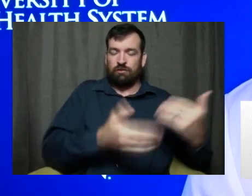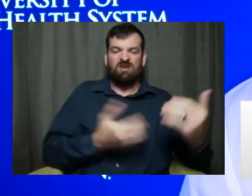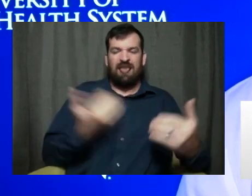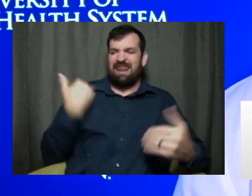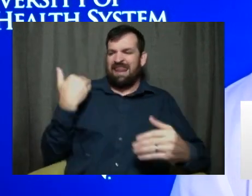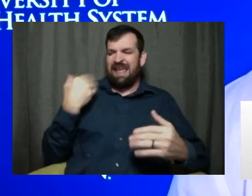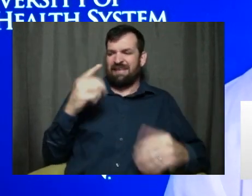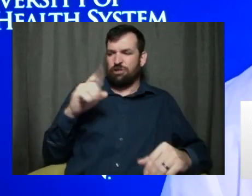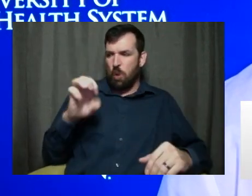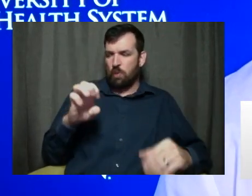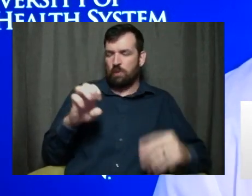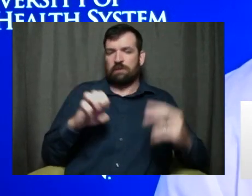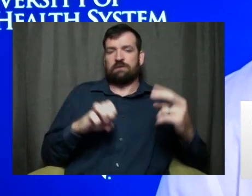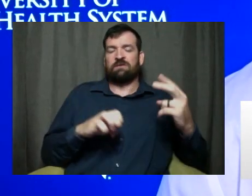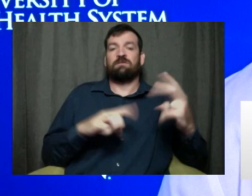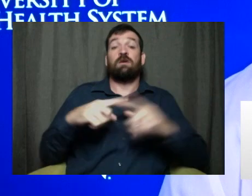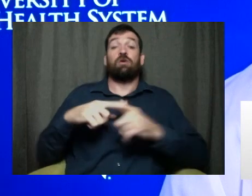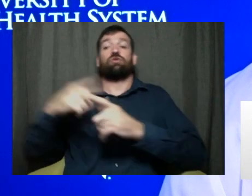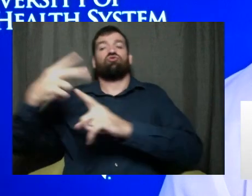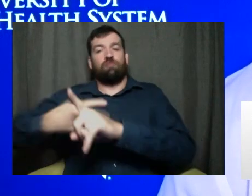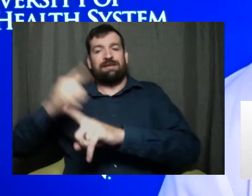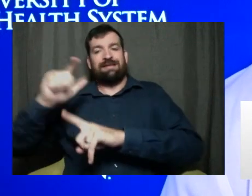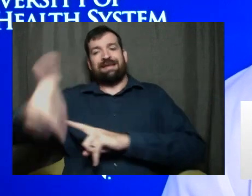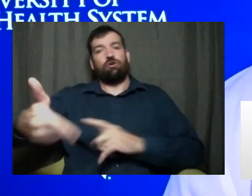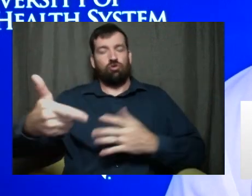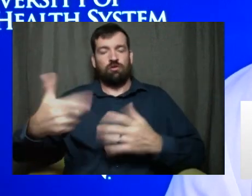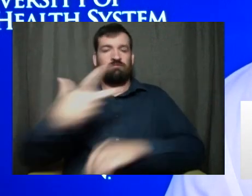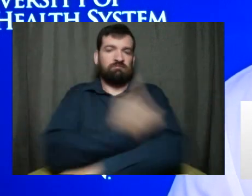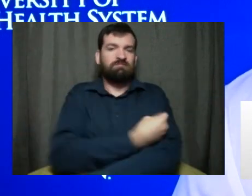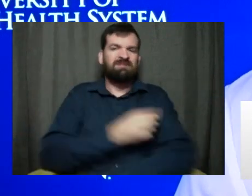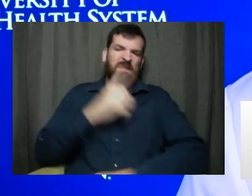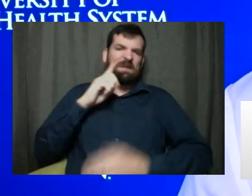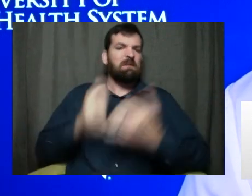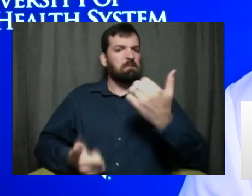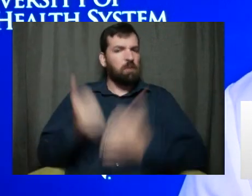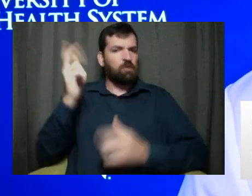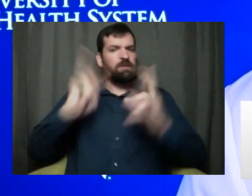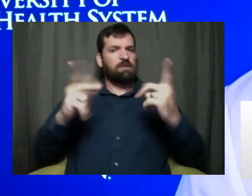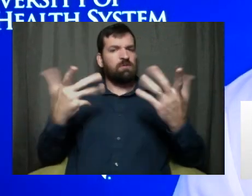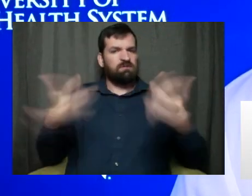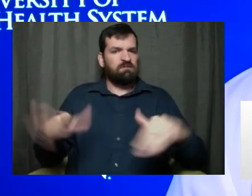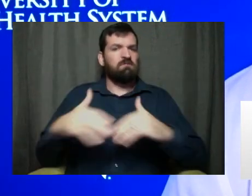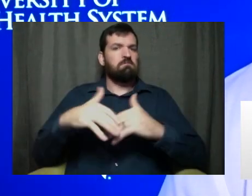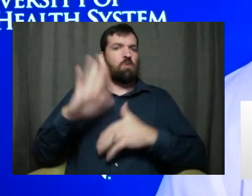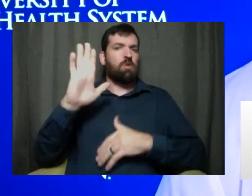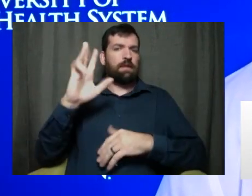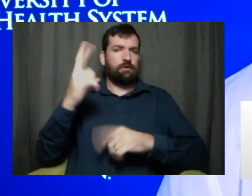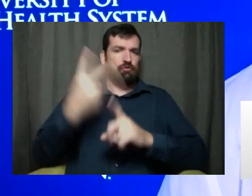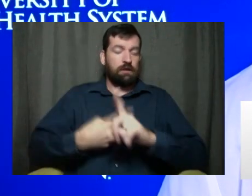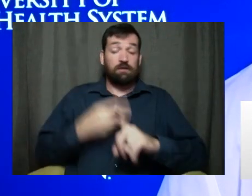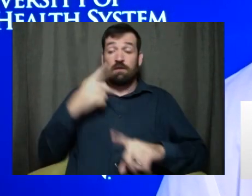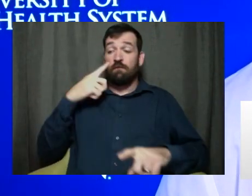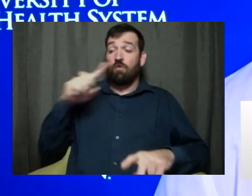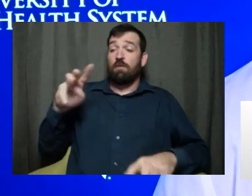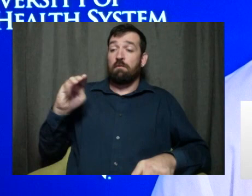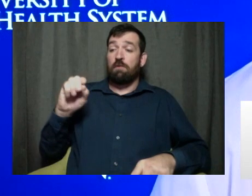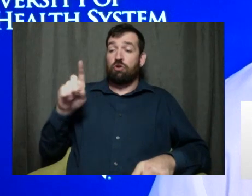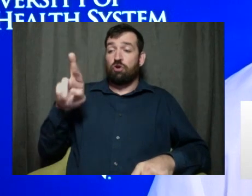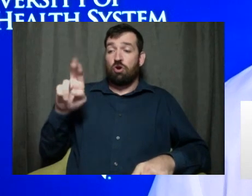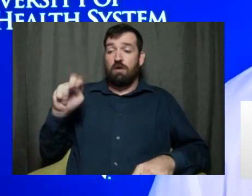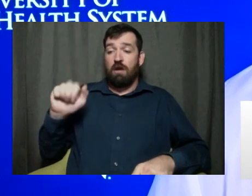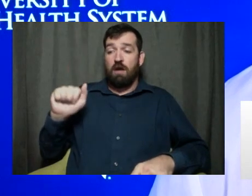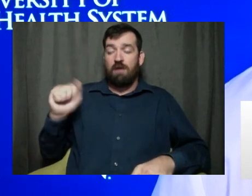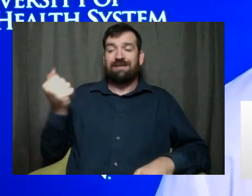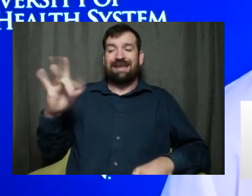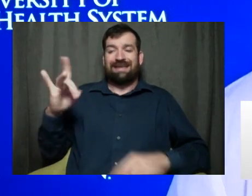think for most people it's going to be more than 2 months. For Moderna, it is going to be 18 and over. For Pfizer, it will